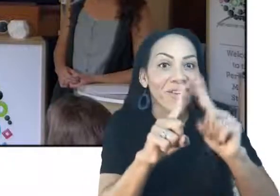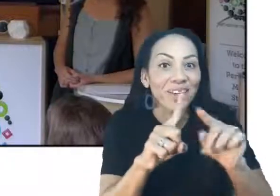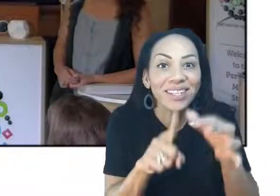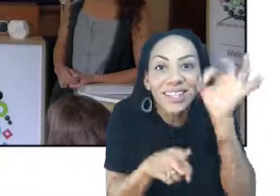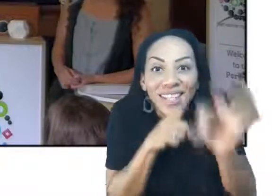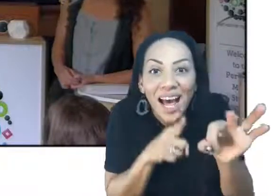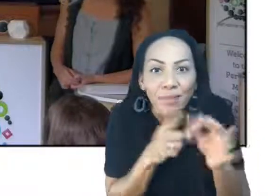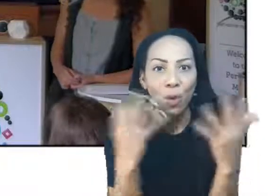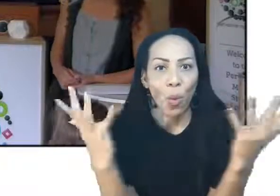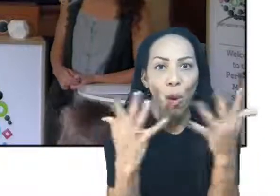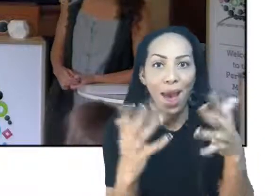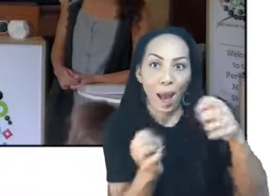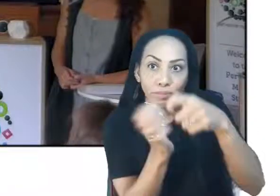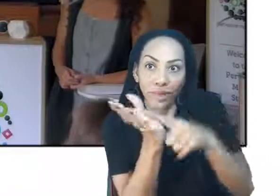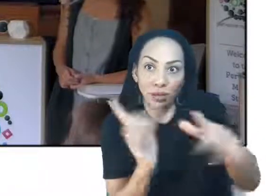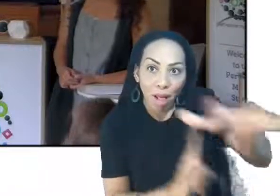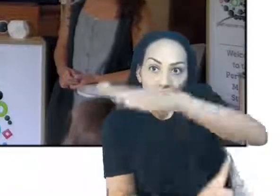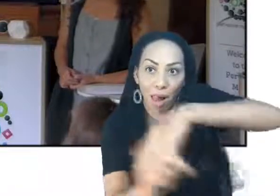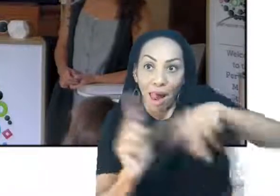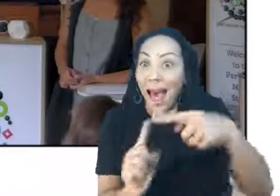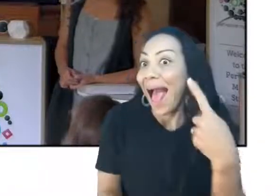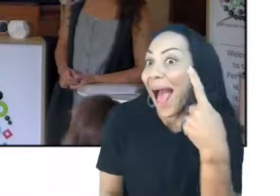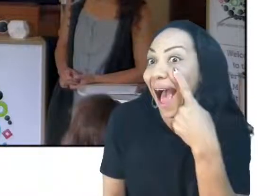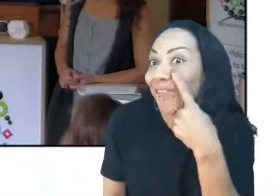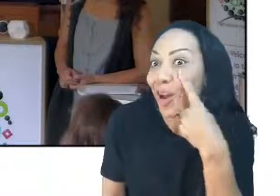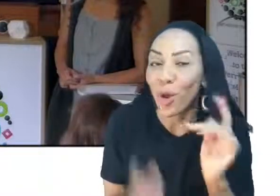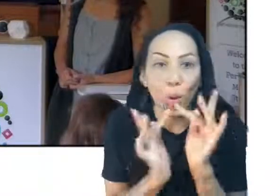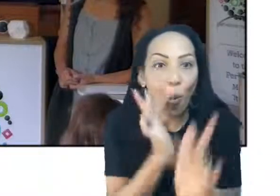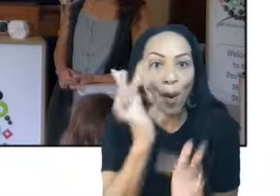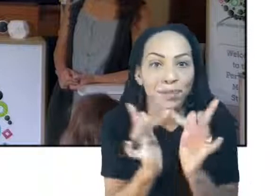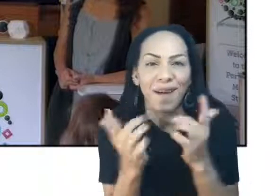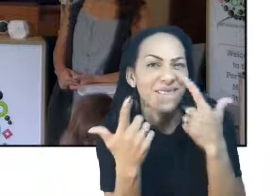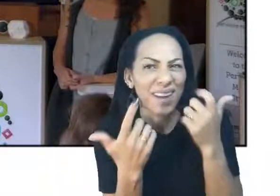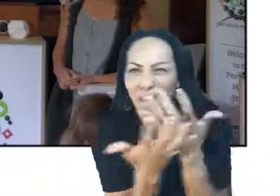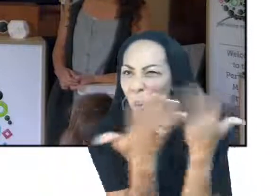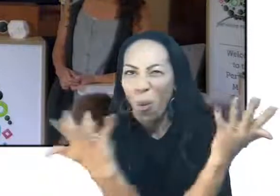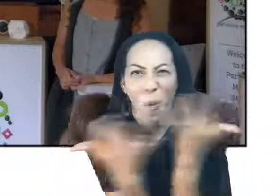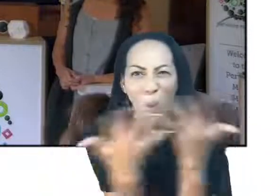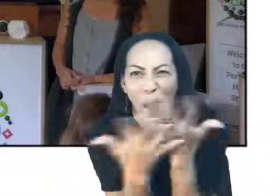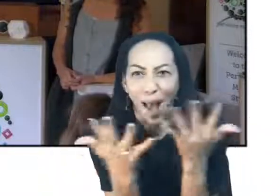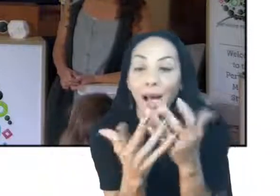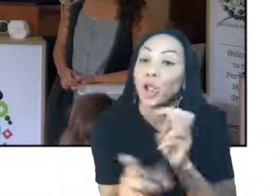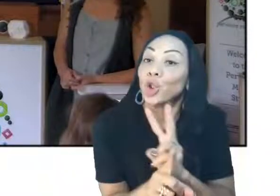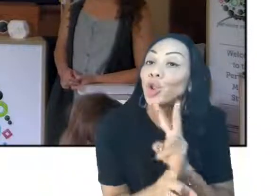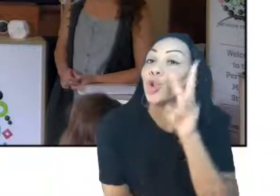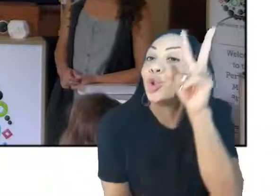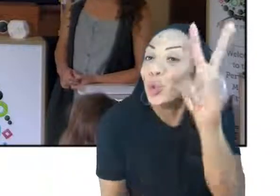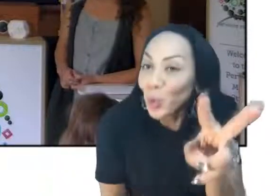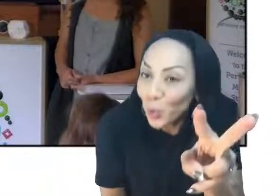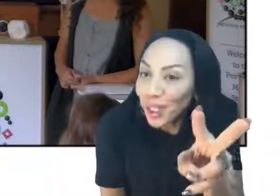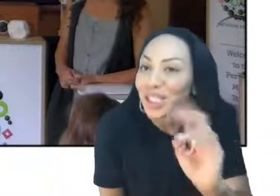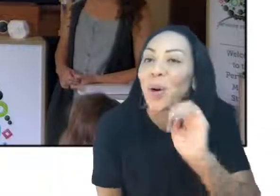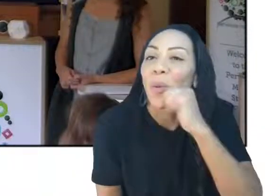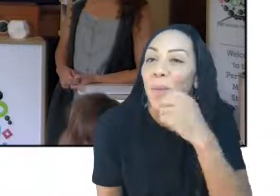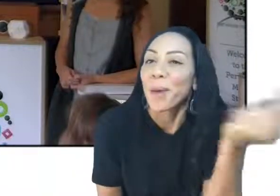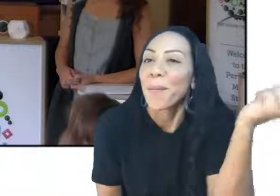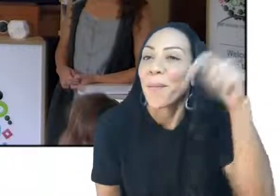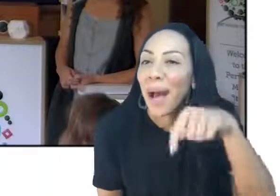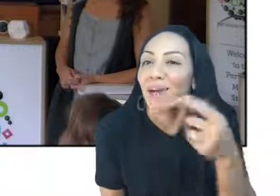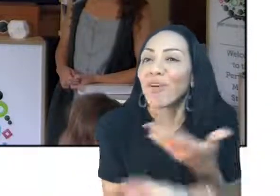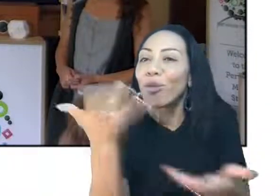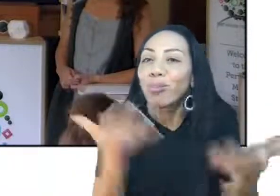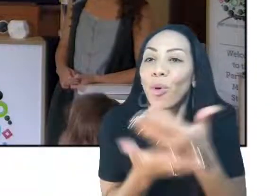the website, playablecity.com. We'll be back in 2 weeks' time with another great talk from our own Sharon Clark.